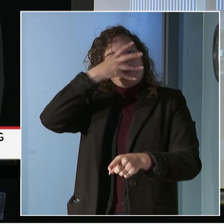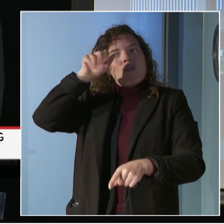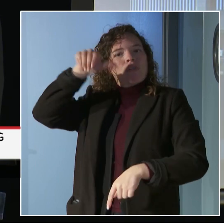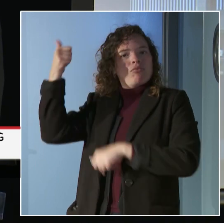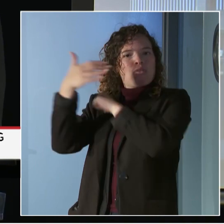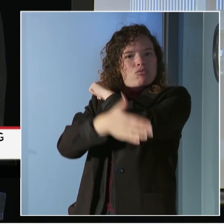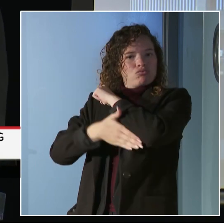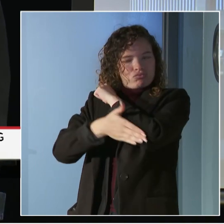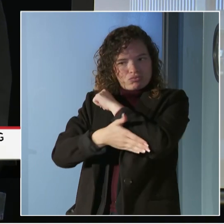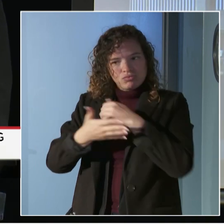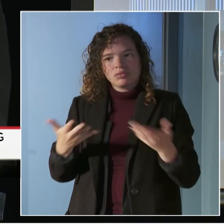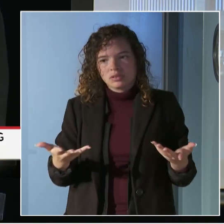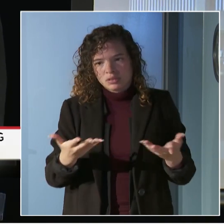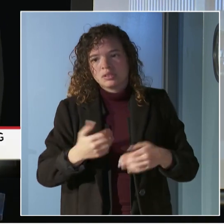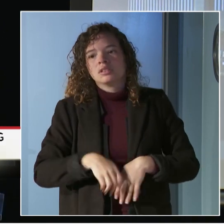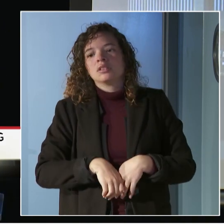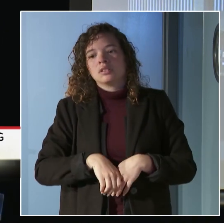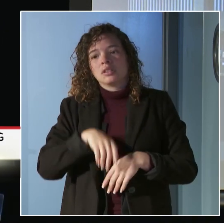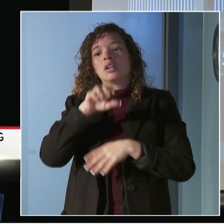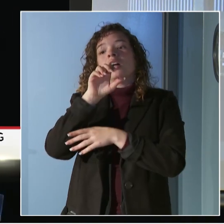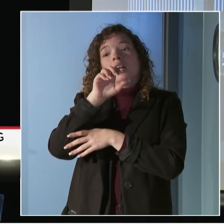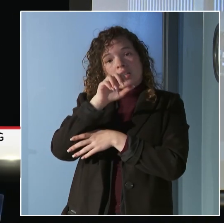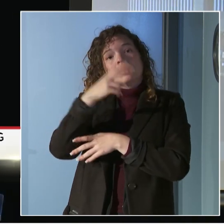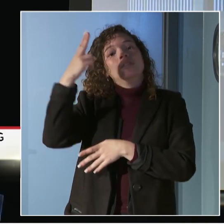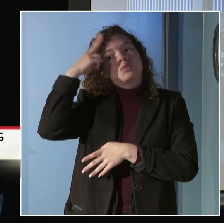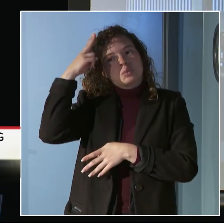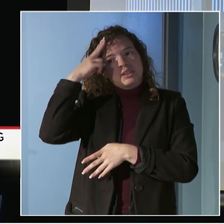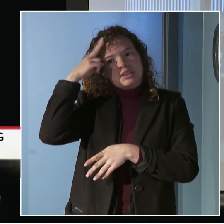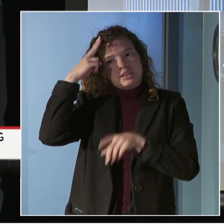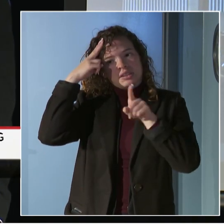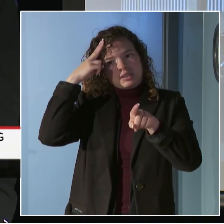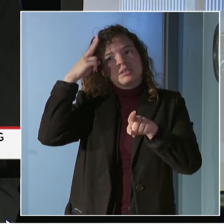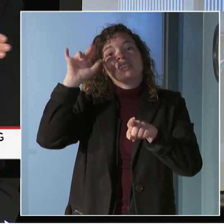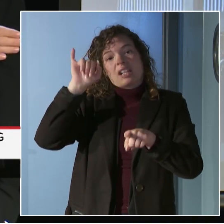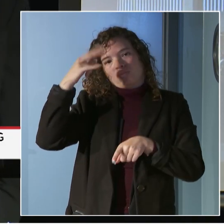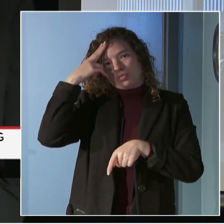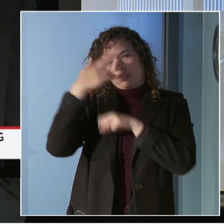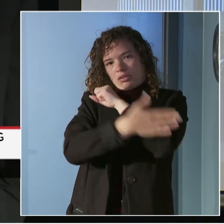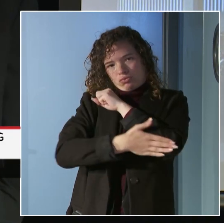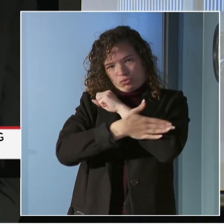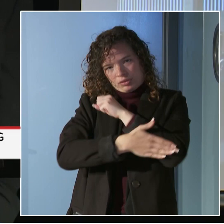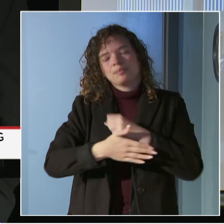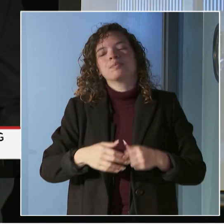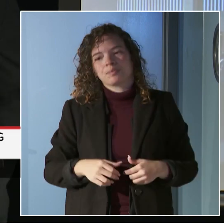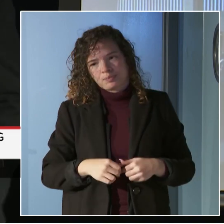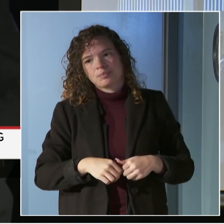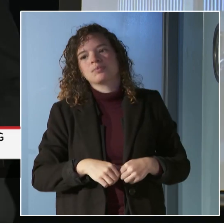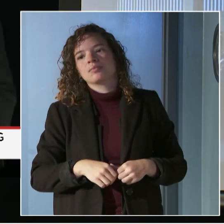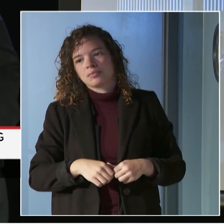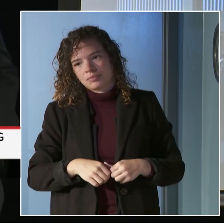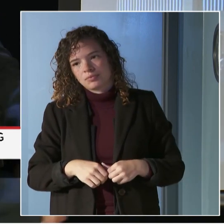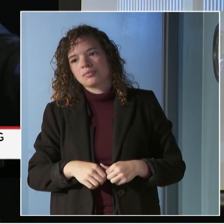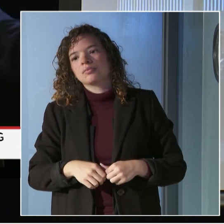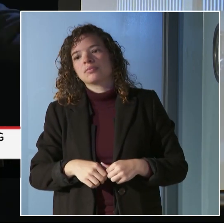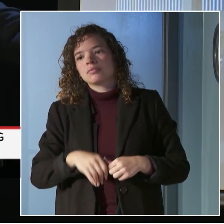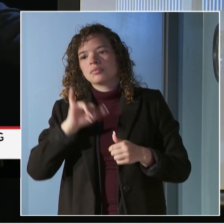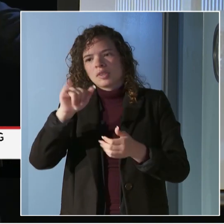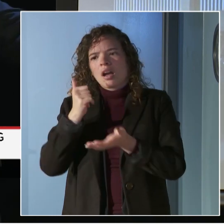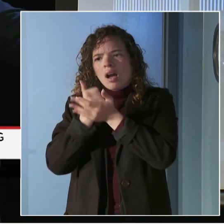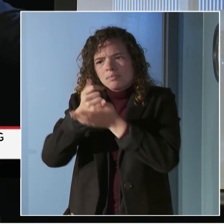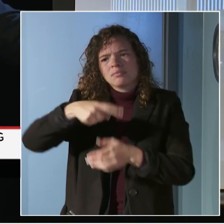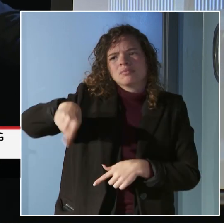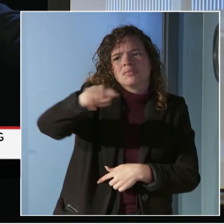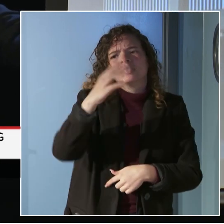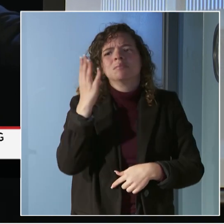And this is hard to put together, so some of you are parents, some of you are grandparents, and you've seen this happen in your own lives. There was